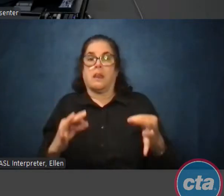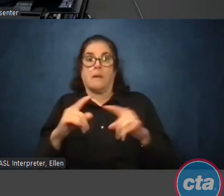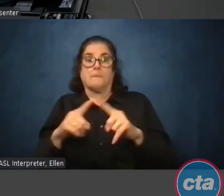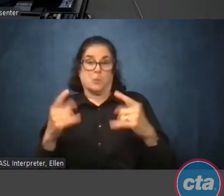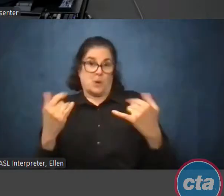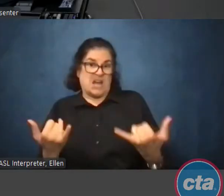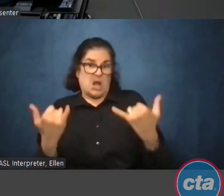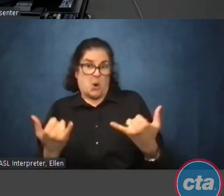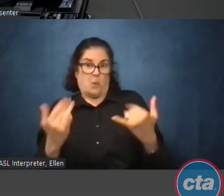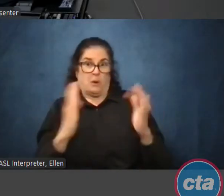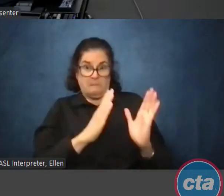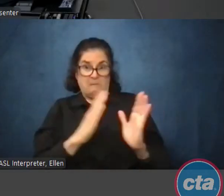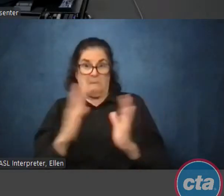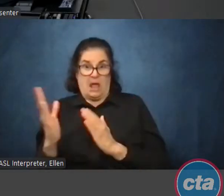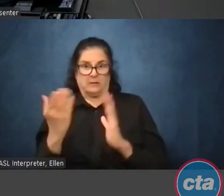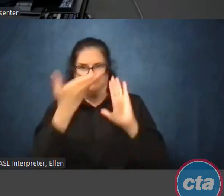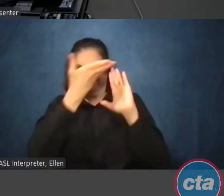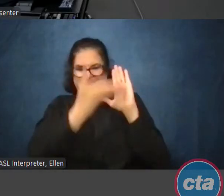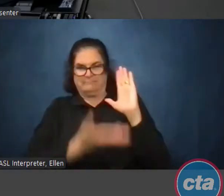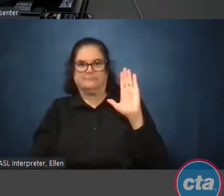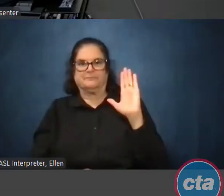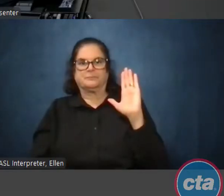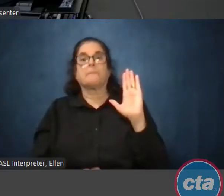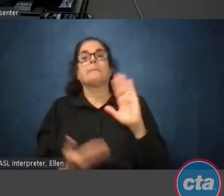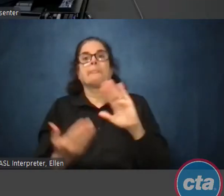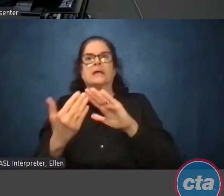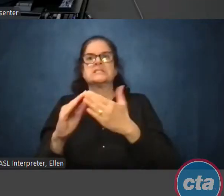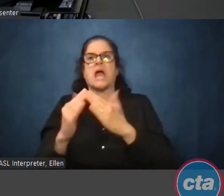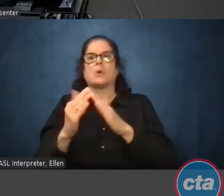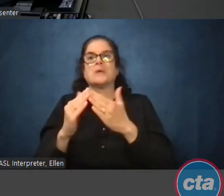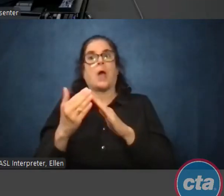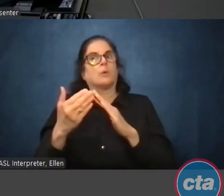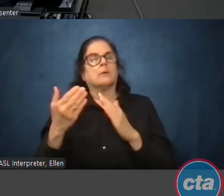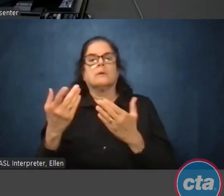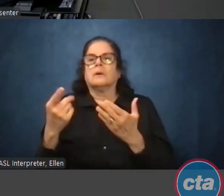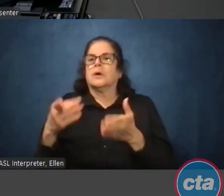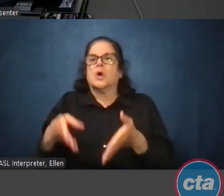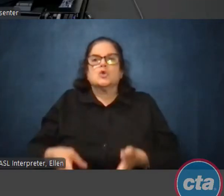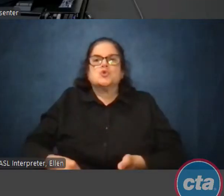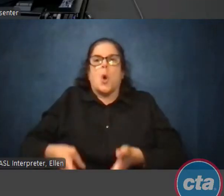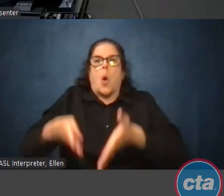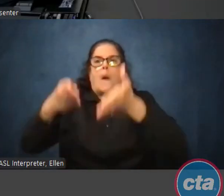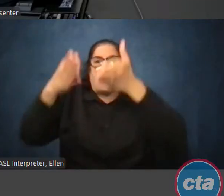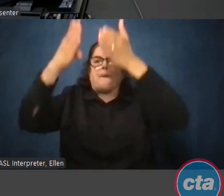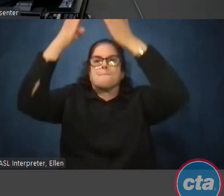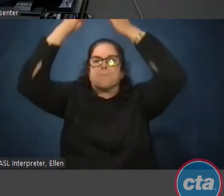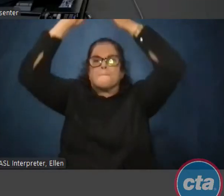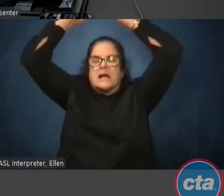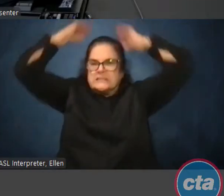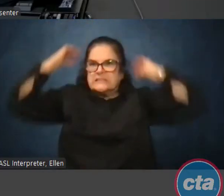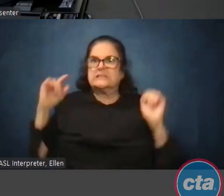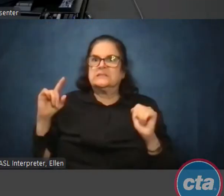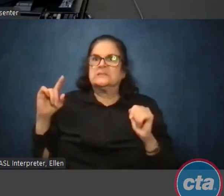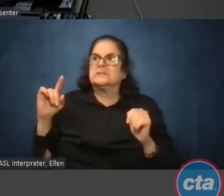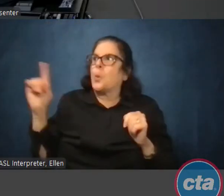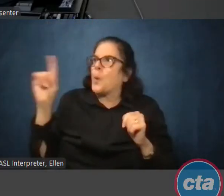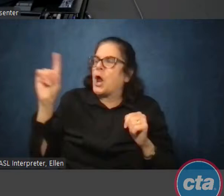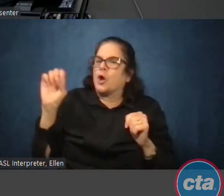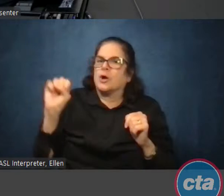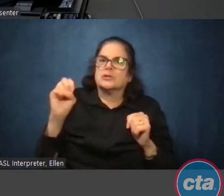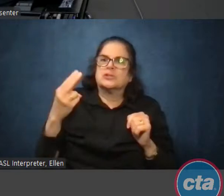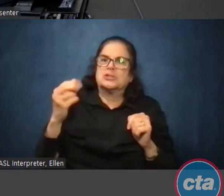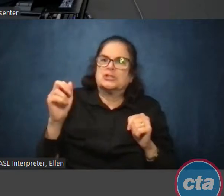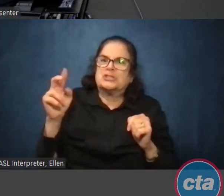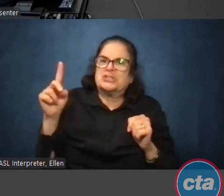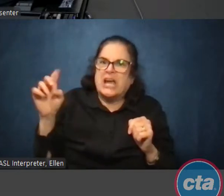moment. A mix of stuff downtown with tall buildings to see where we can get shade, mix of stuff at transfer points, high